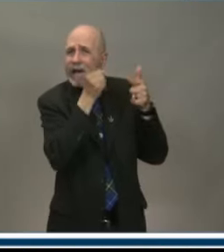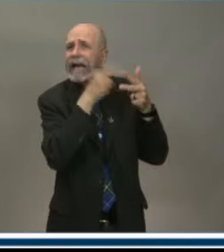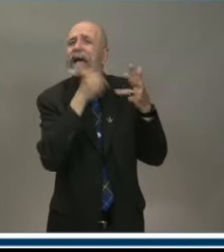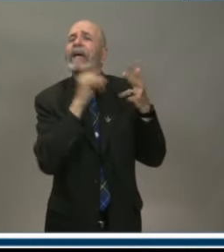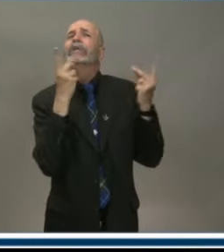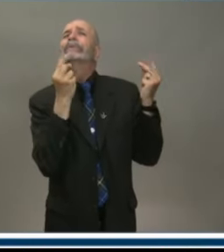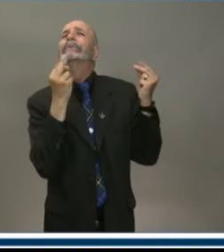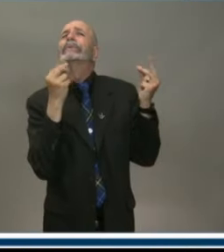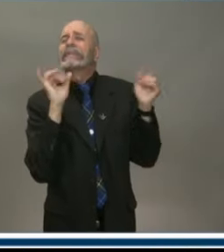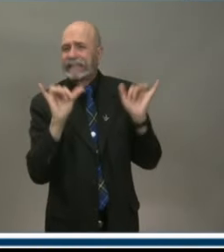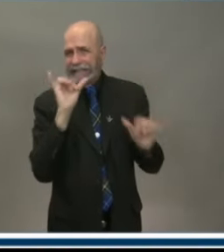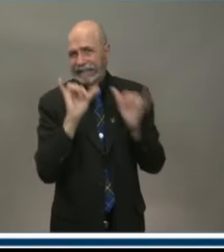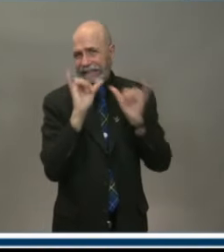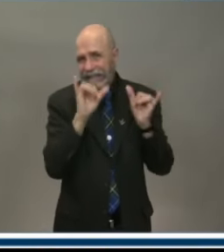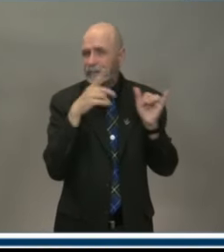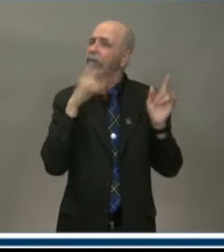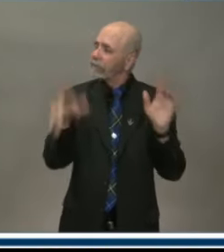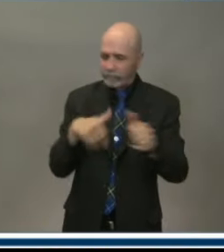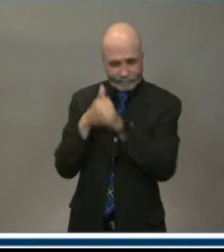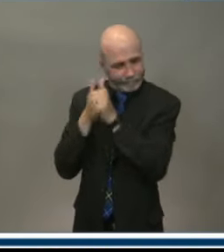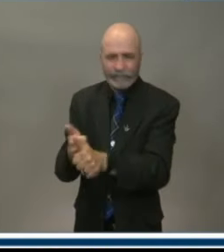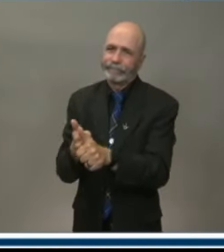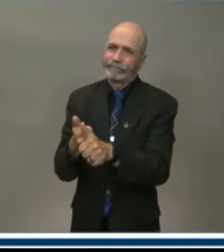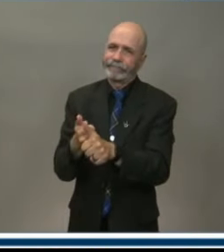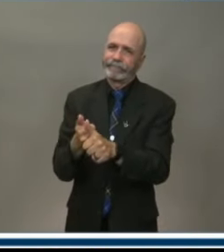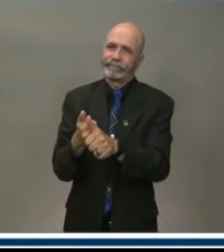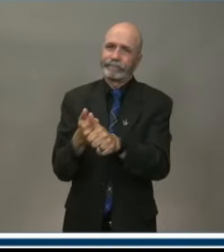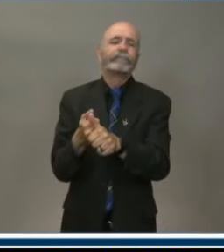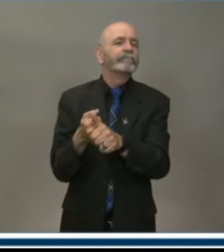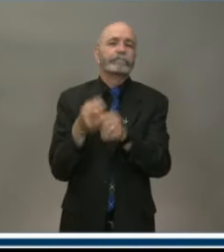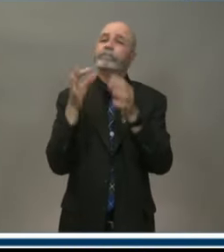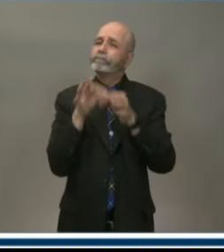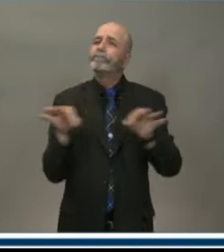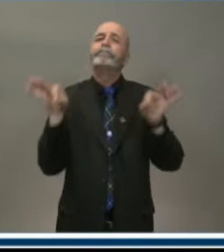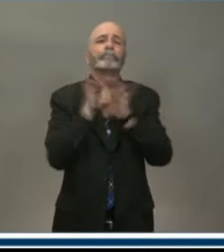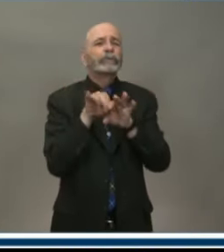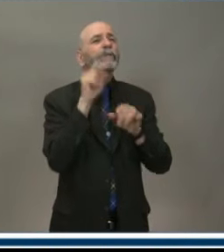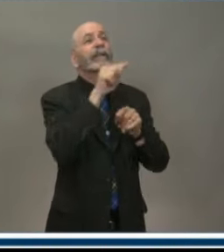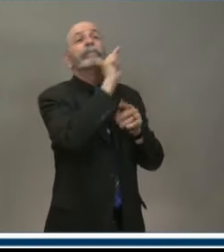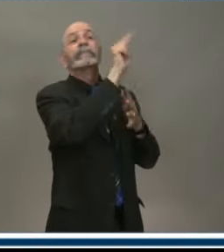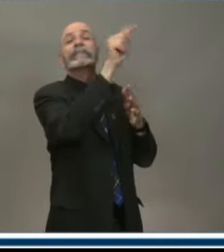up. And we looked at what was happening in other parts of the country as well. And,